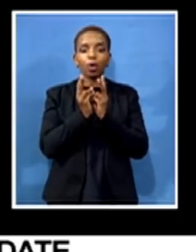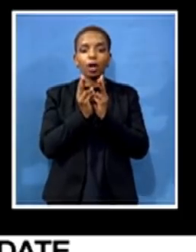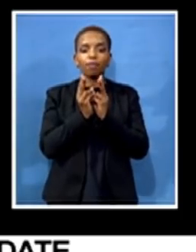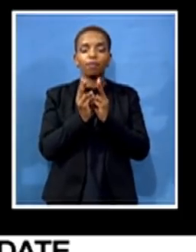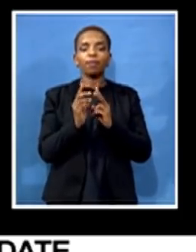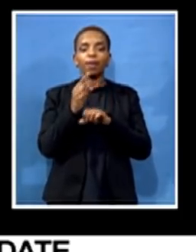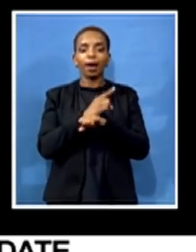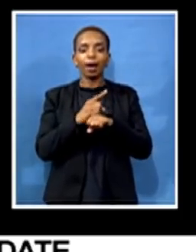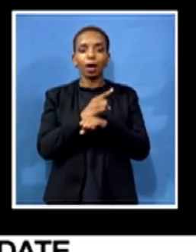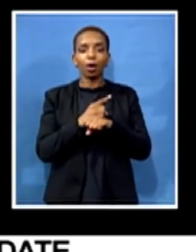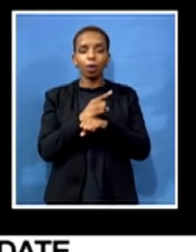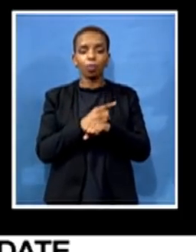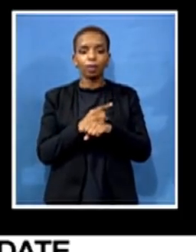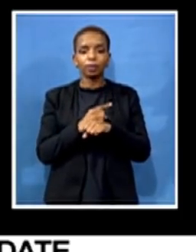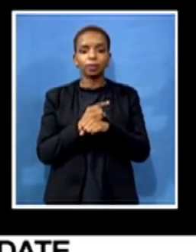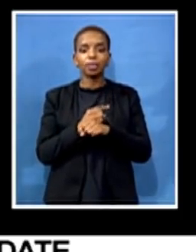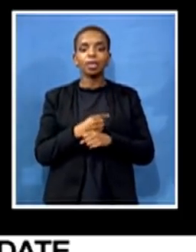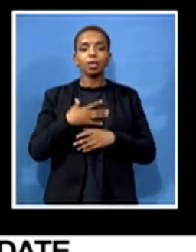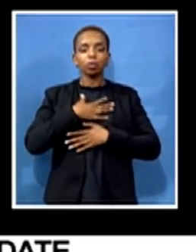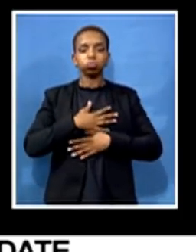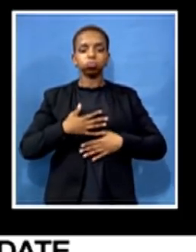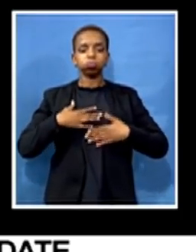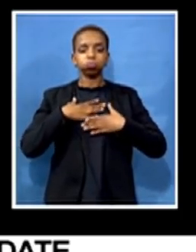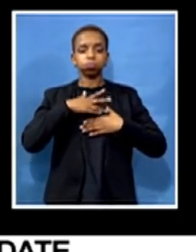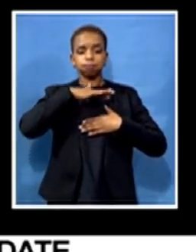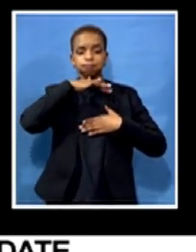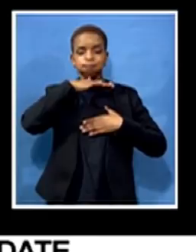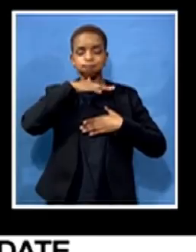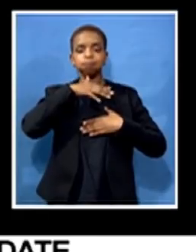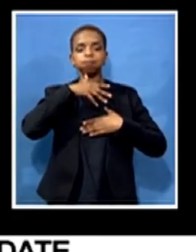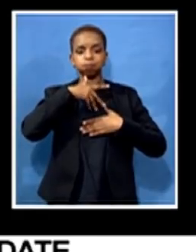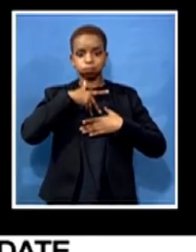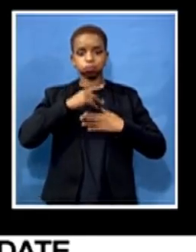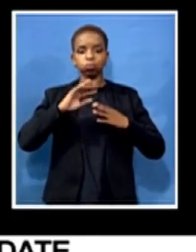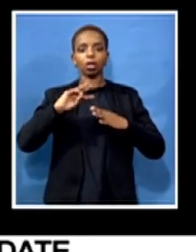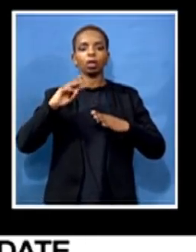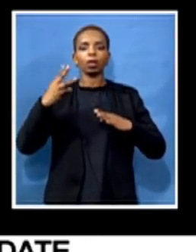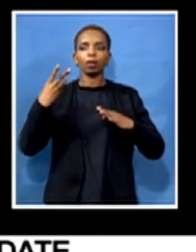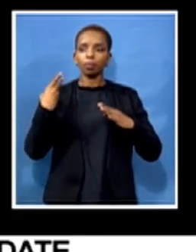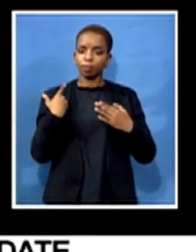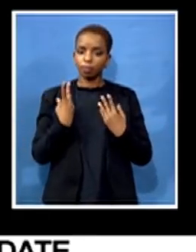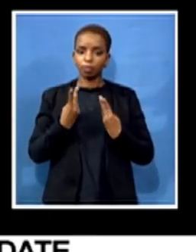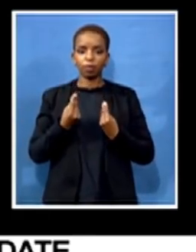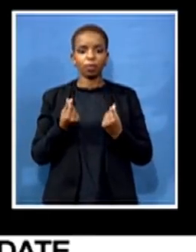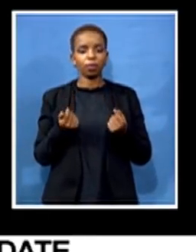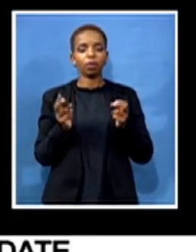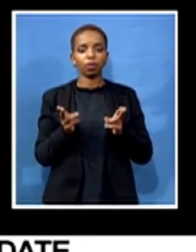normal. 2 to 2 weeks, your circulation improves and your lung function increases.